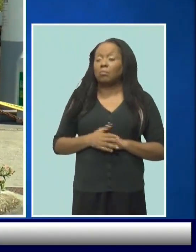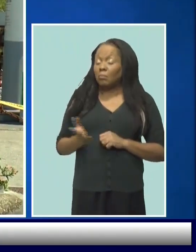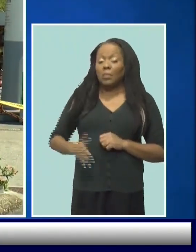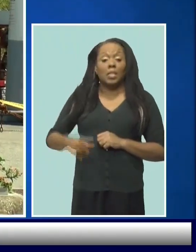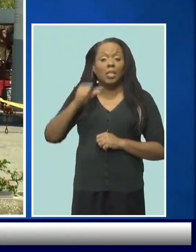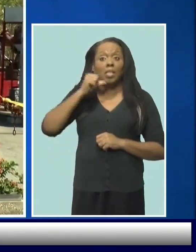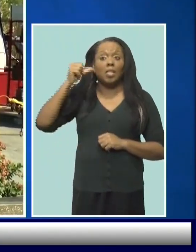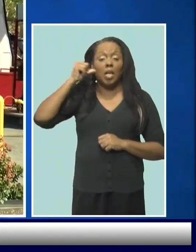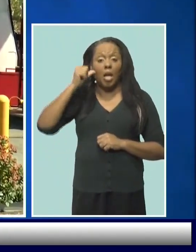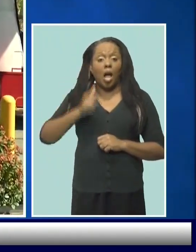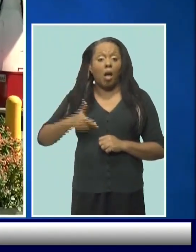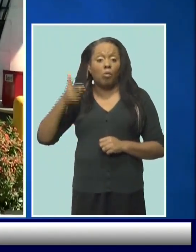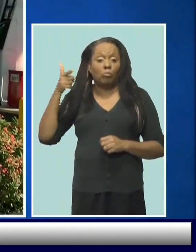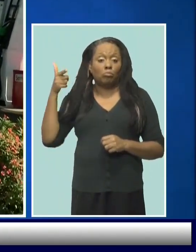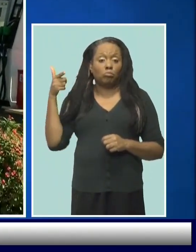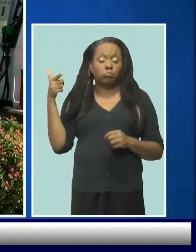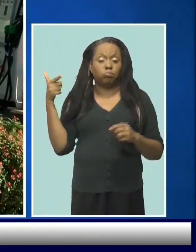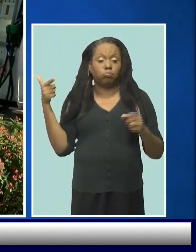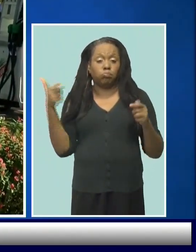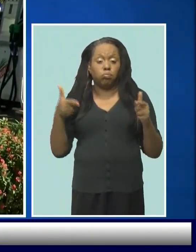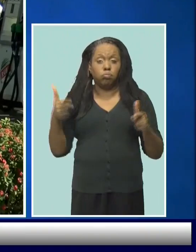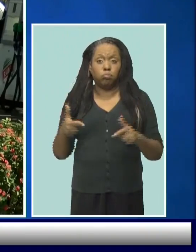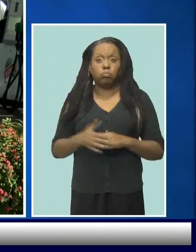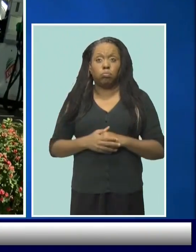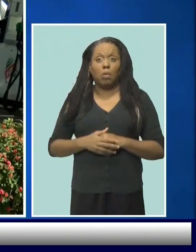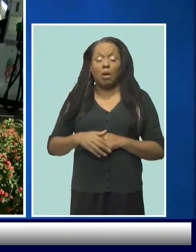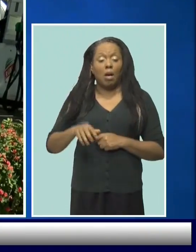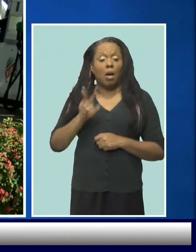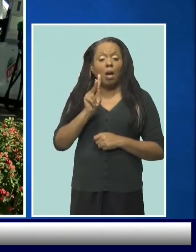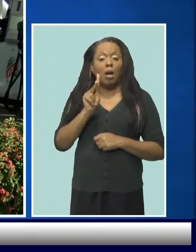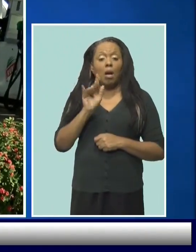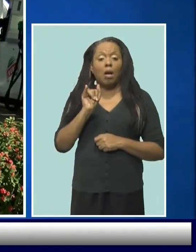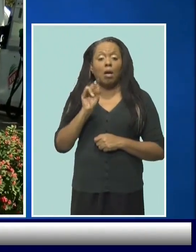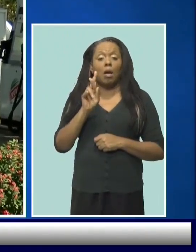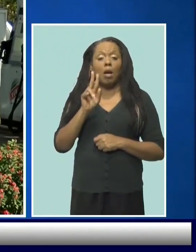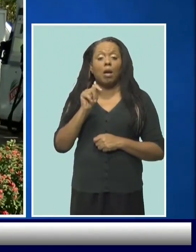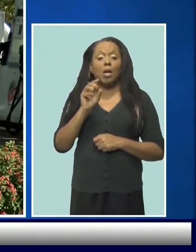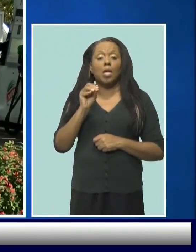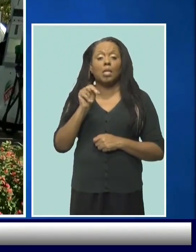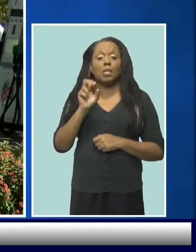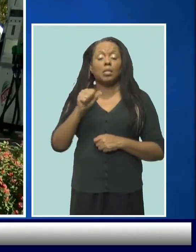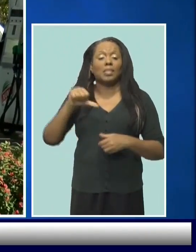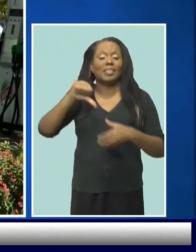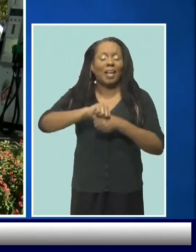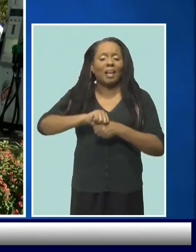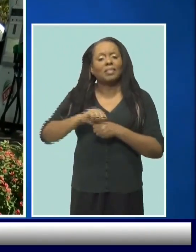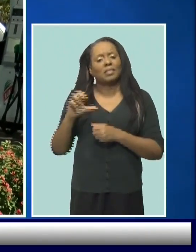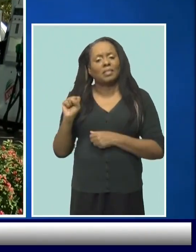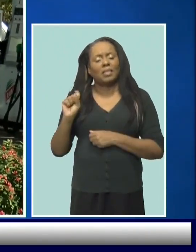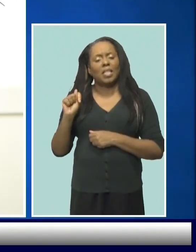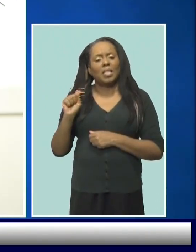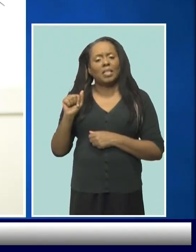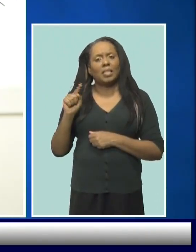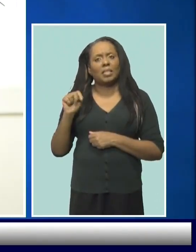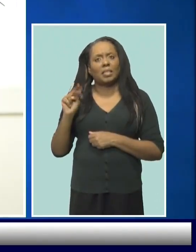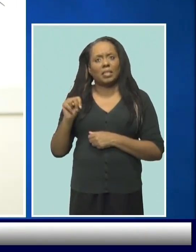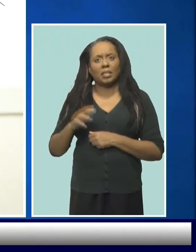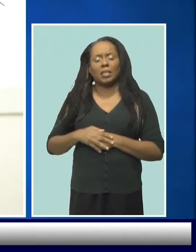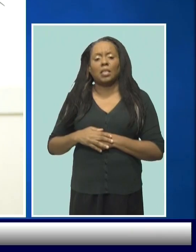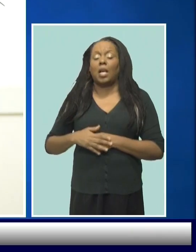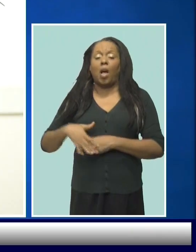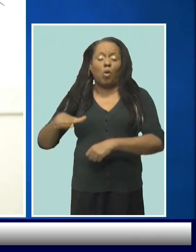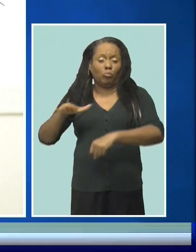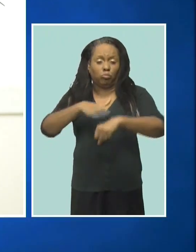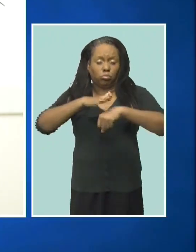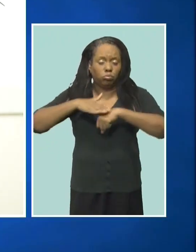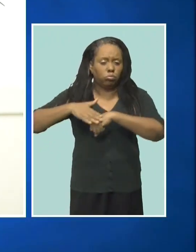yesterday's brazen shooting at Rubis Curtin's gas station and food mart in Curtin St. Philip. He is also sending a